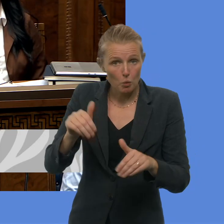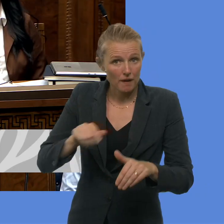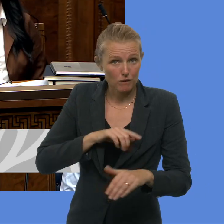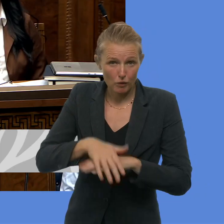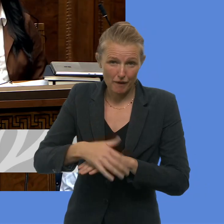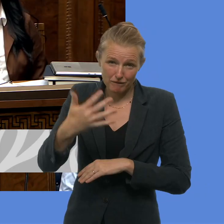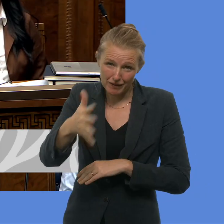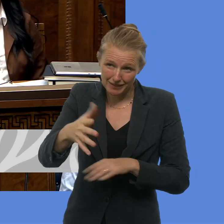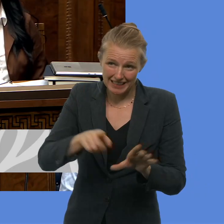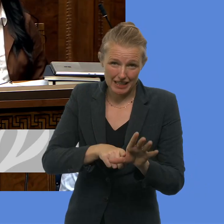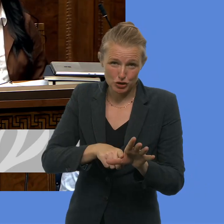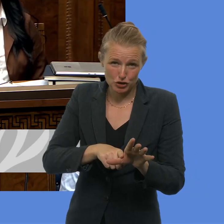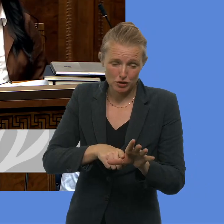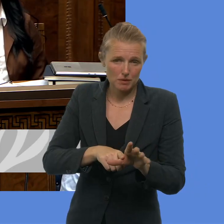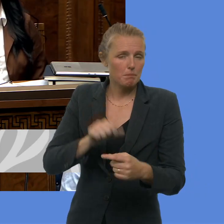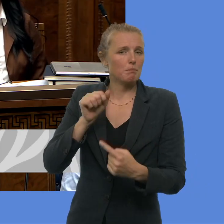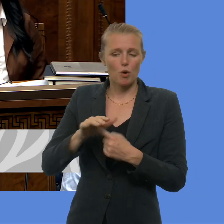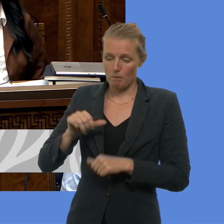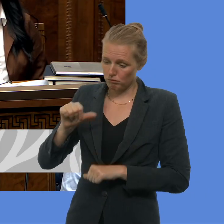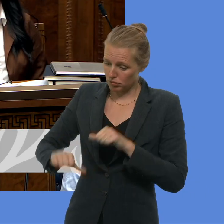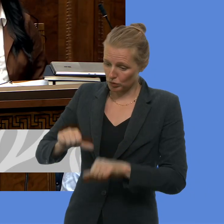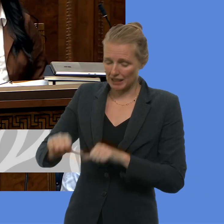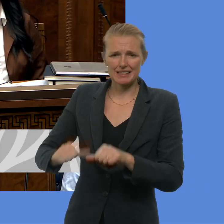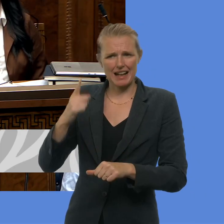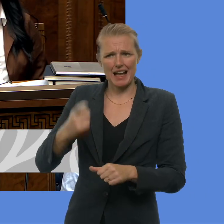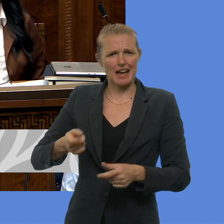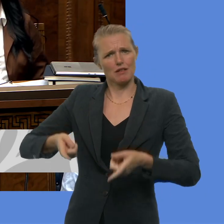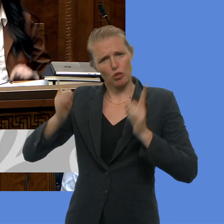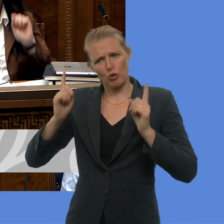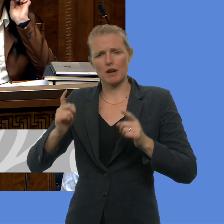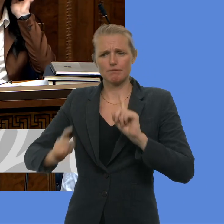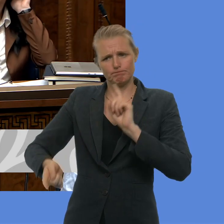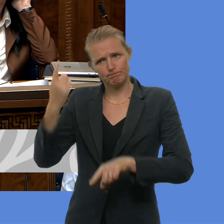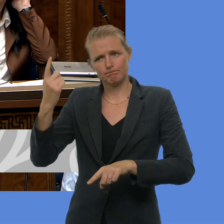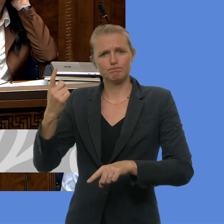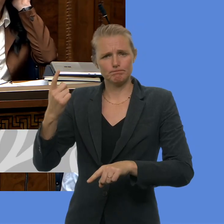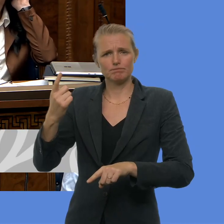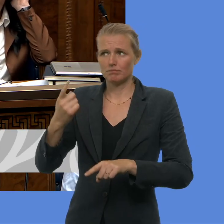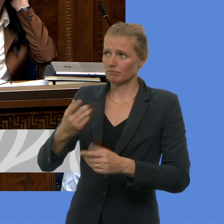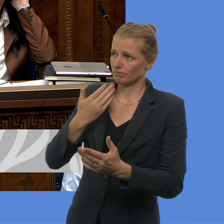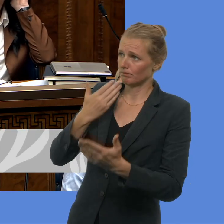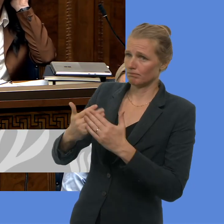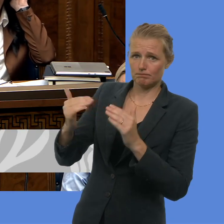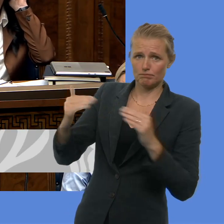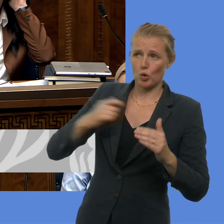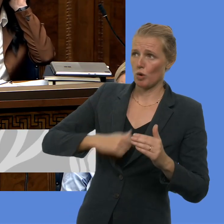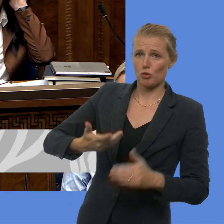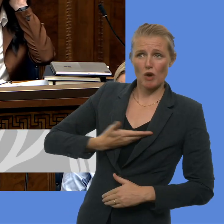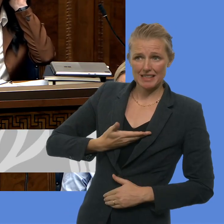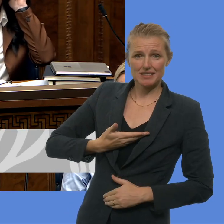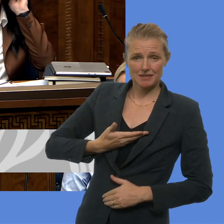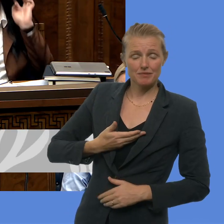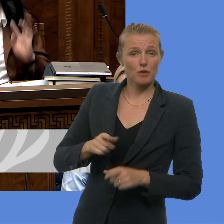5 decades, then we have to have a process that actually can command confidence, that is human rights compliant, that will enjoy the support